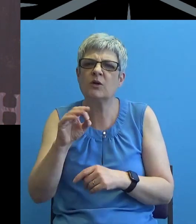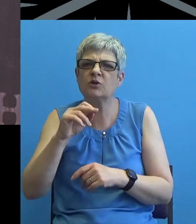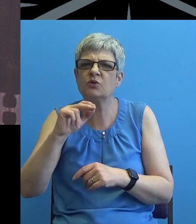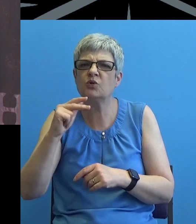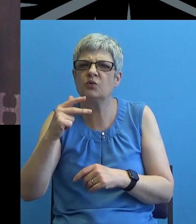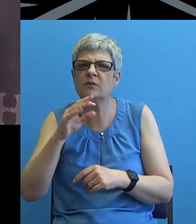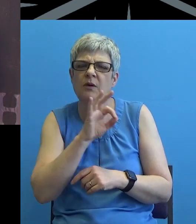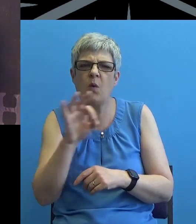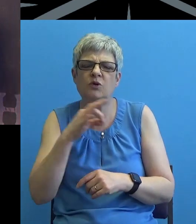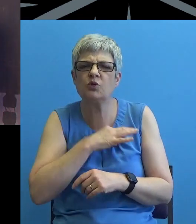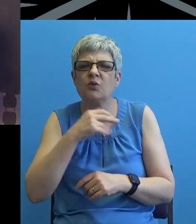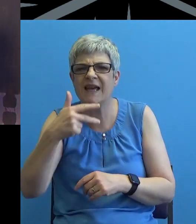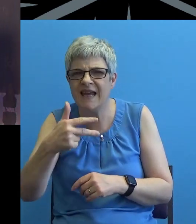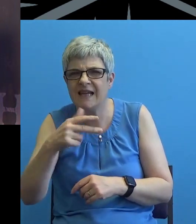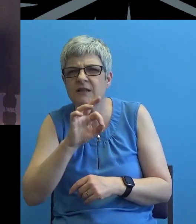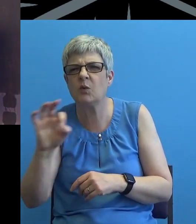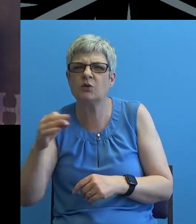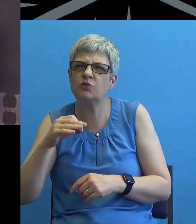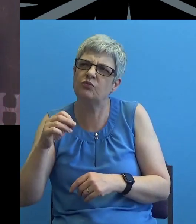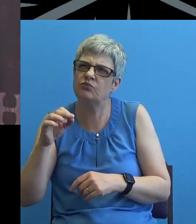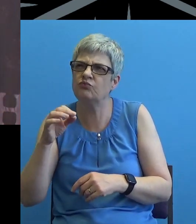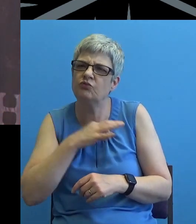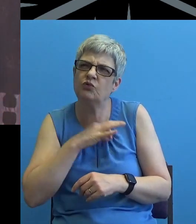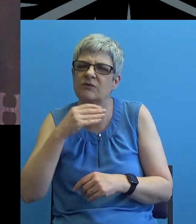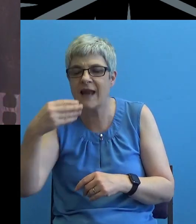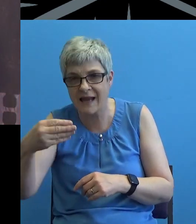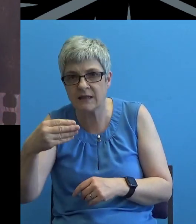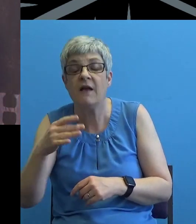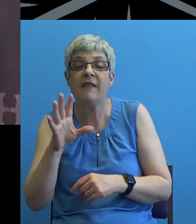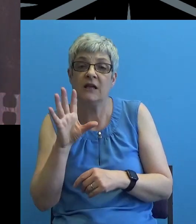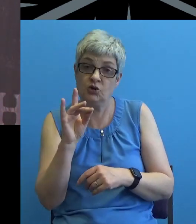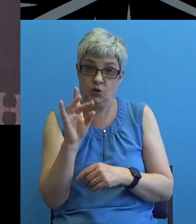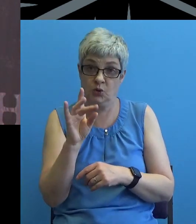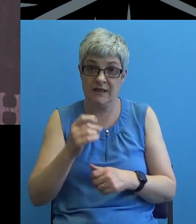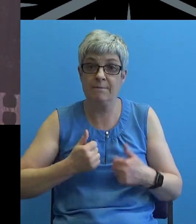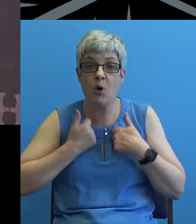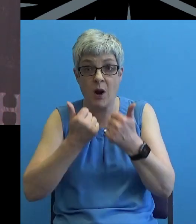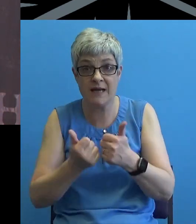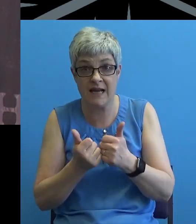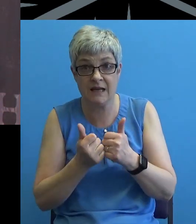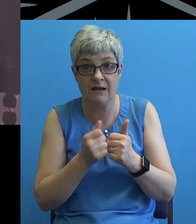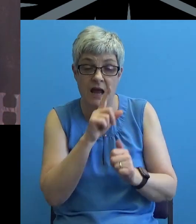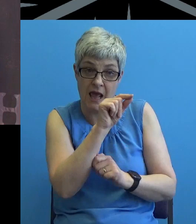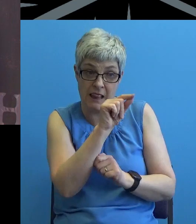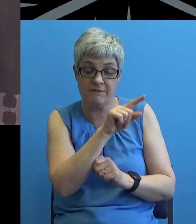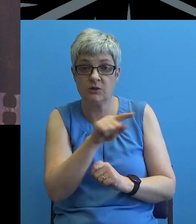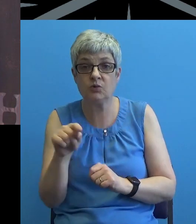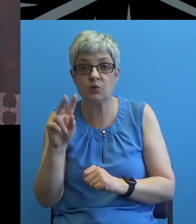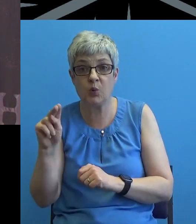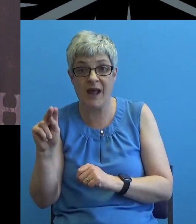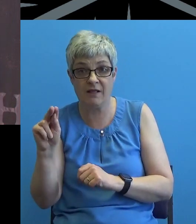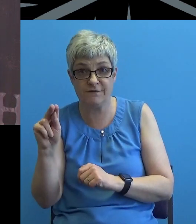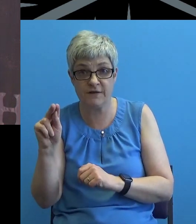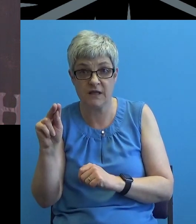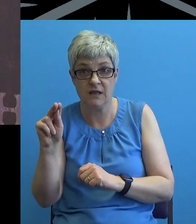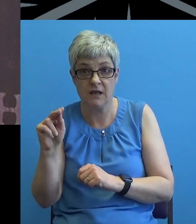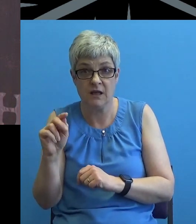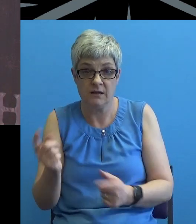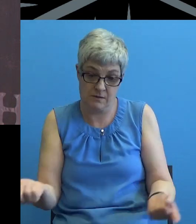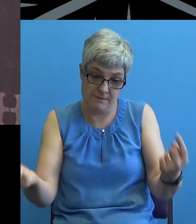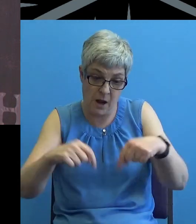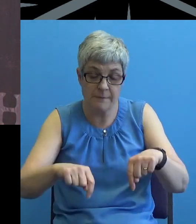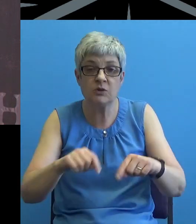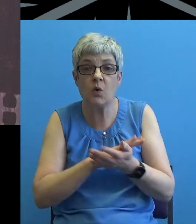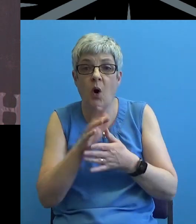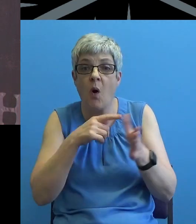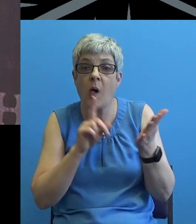8:45. And then again on Tuesday morning, during the hour that the food banks open, from 11 till 12. But again, come straight to